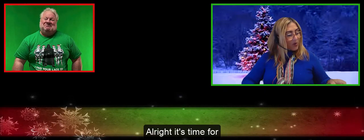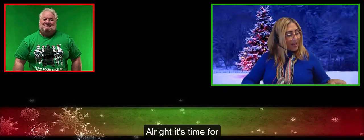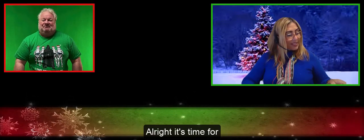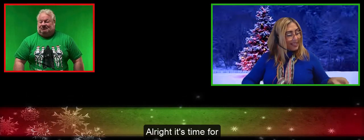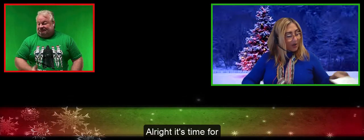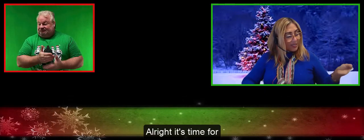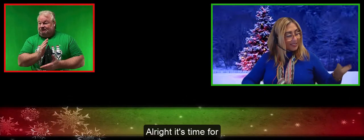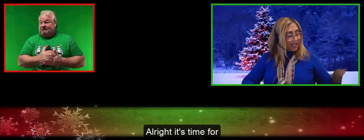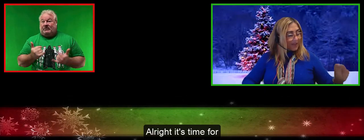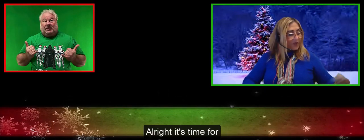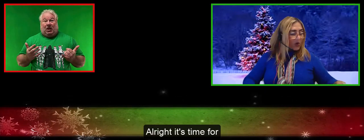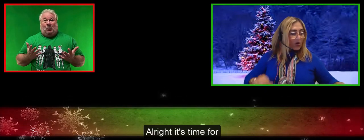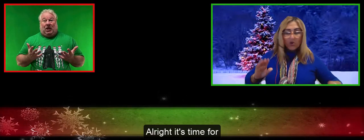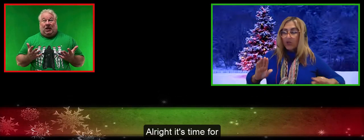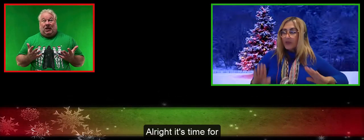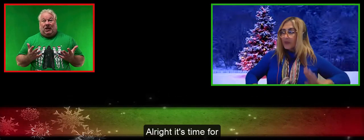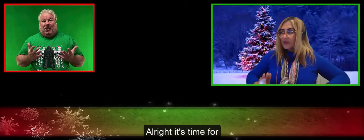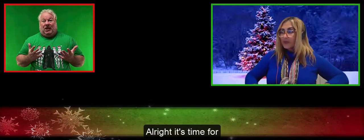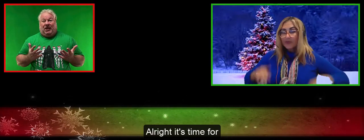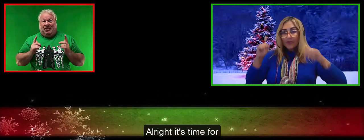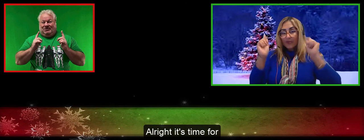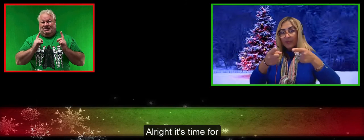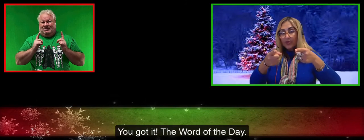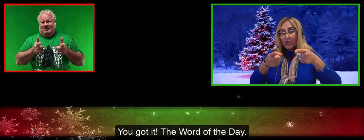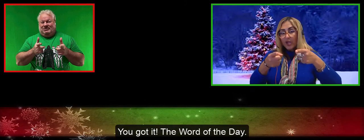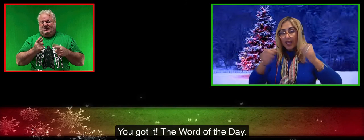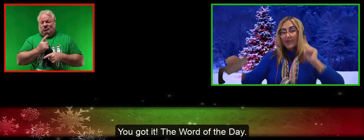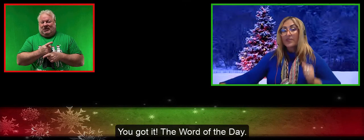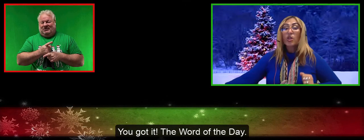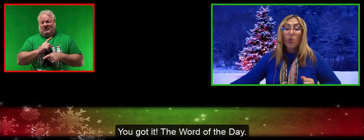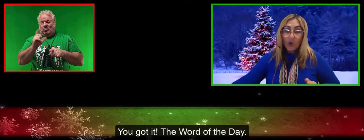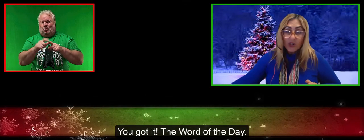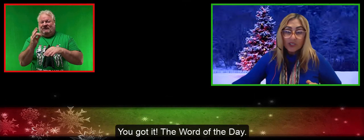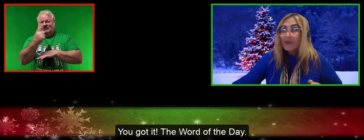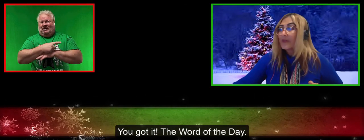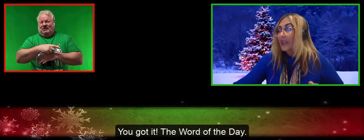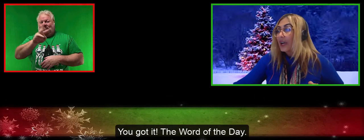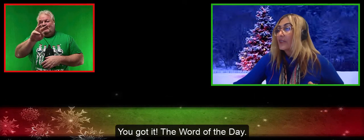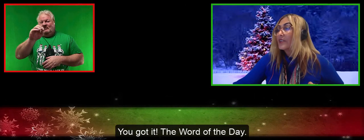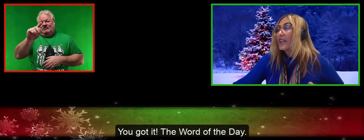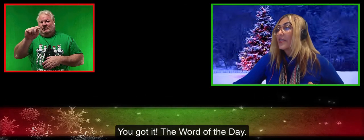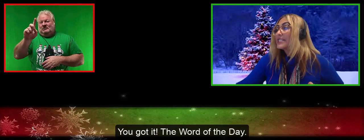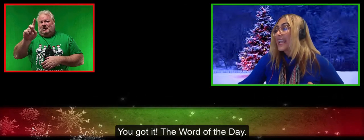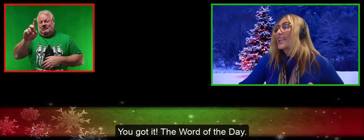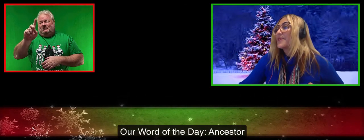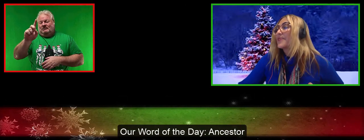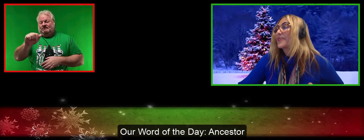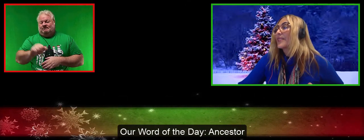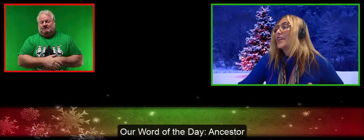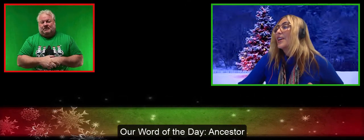All right, now it's time for, you got it, the word of the